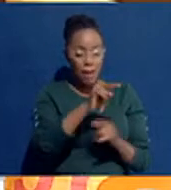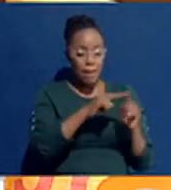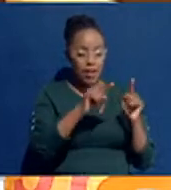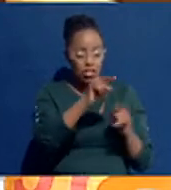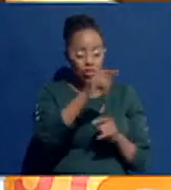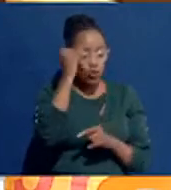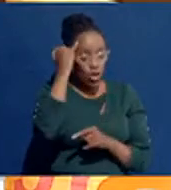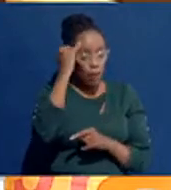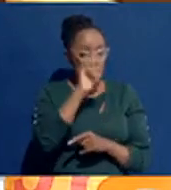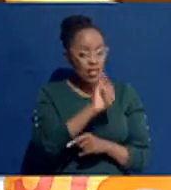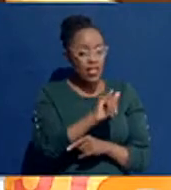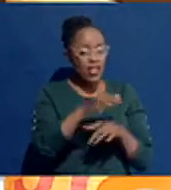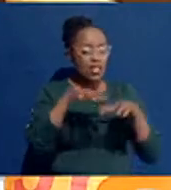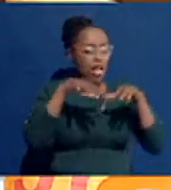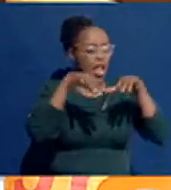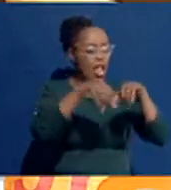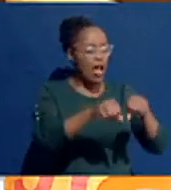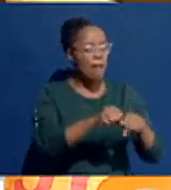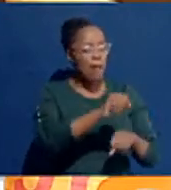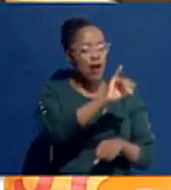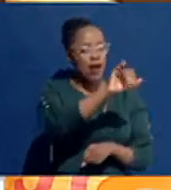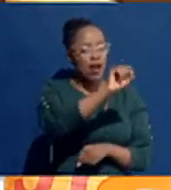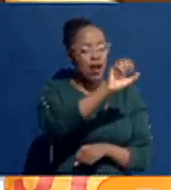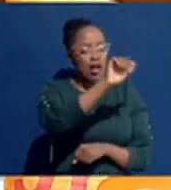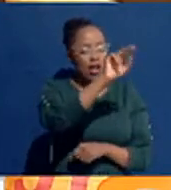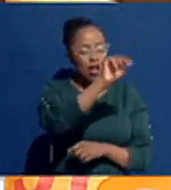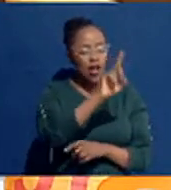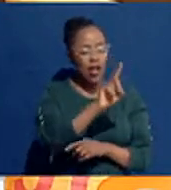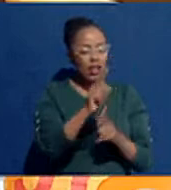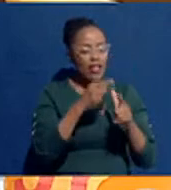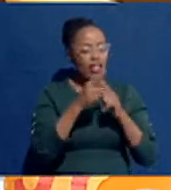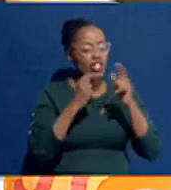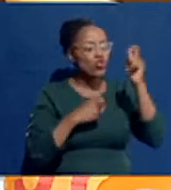way. Grabbing islands, selling them to foreigners.